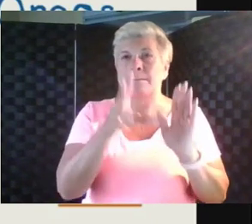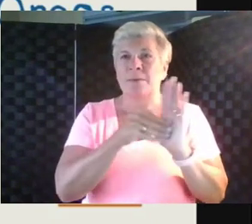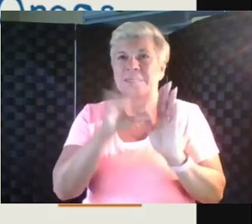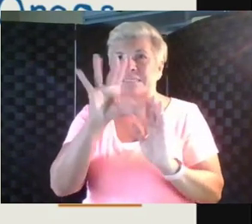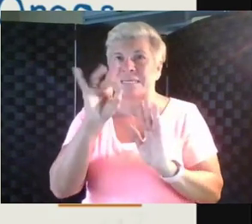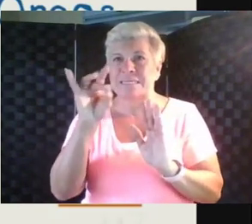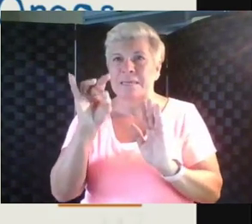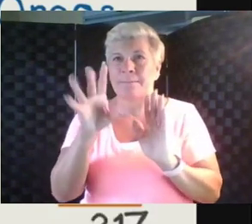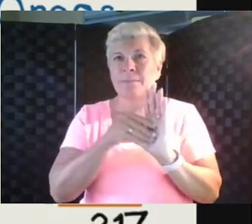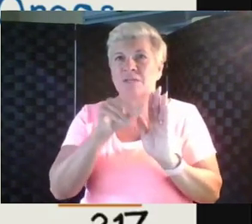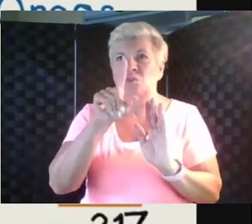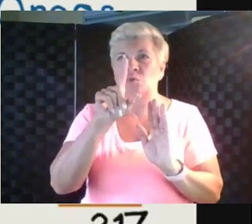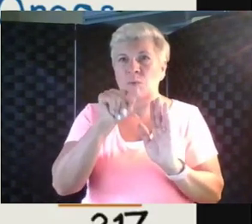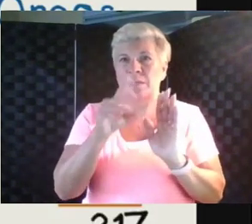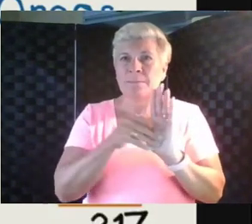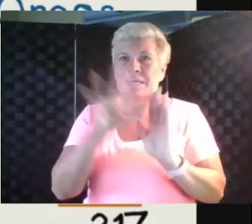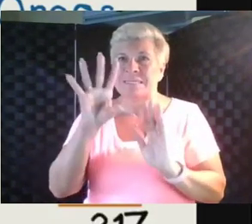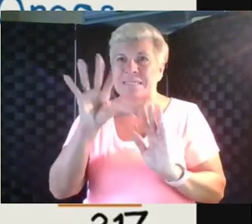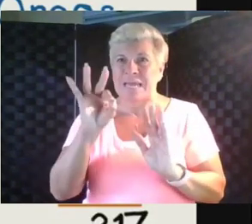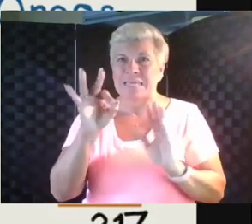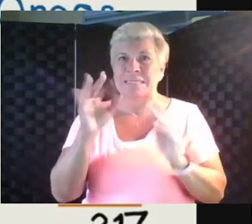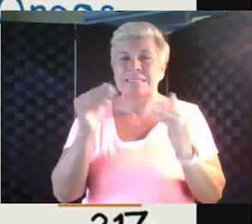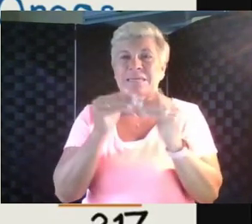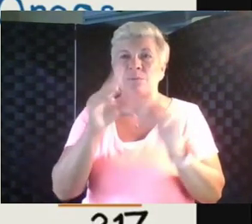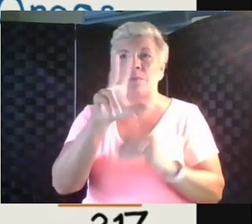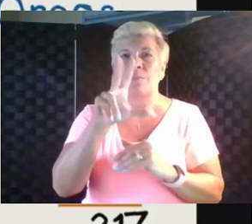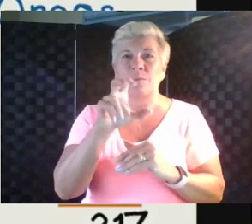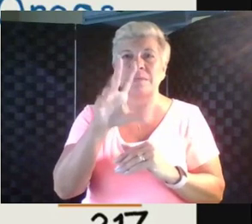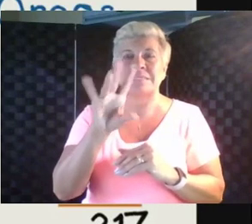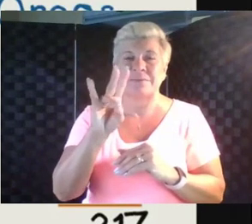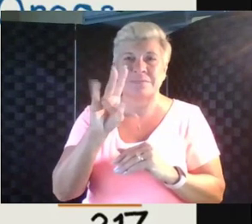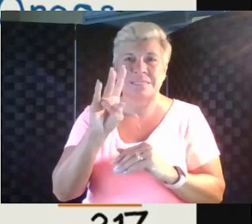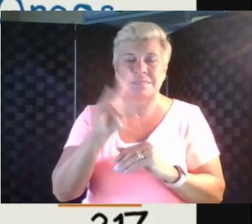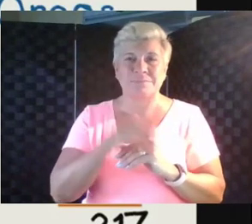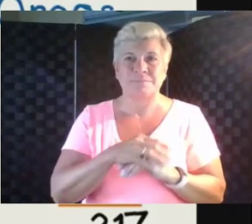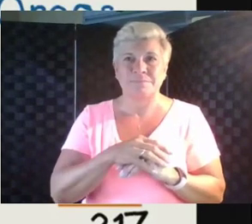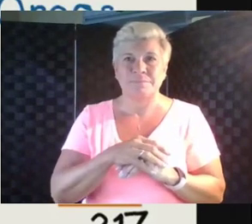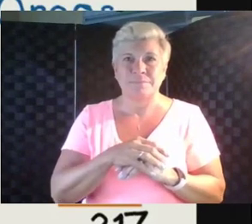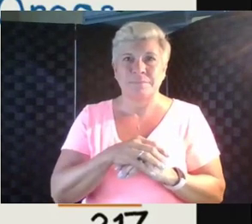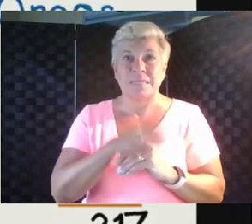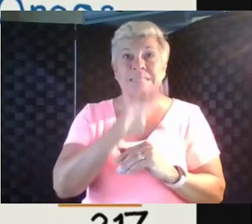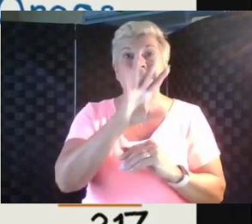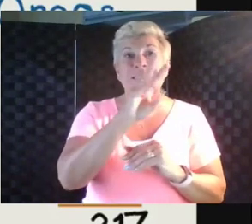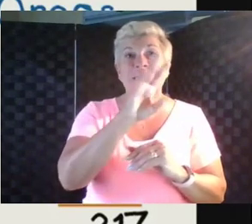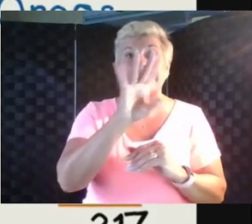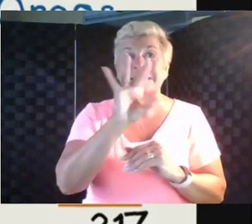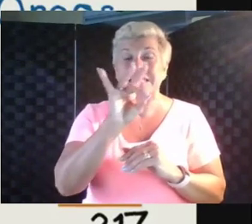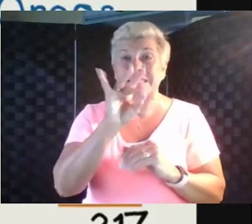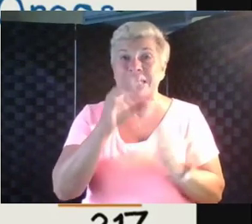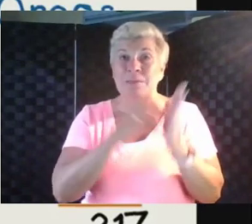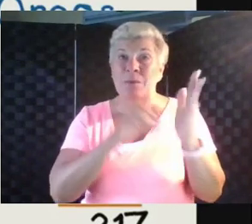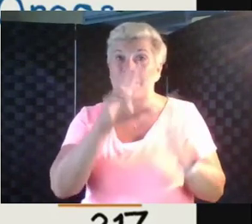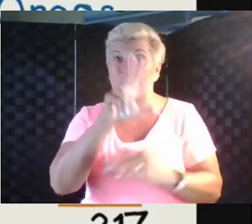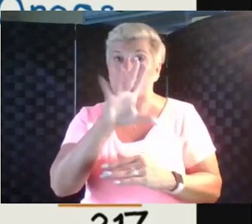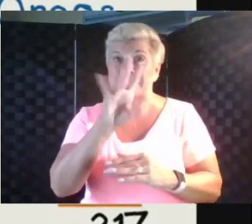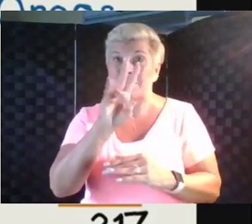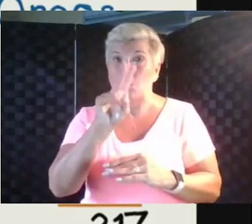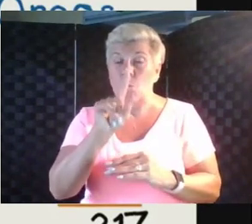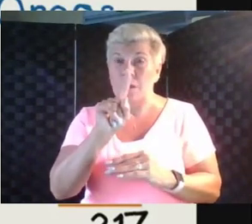88 plus 20 plus 9 gives us a total of 317. 688 minus 371